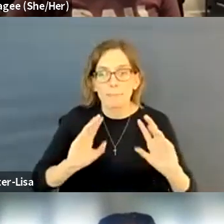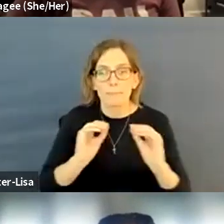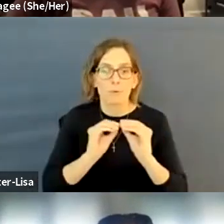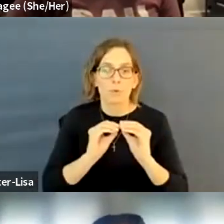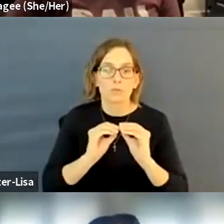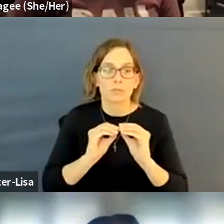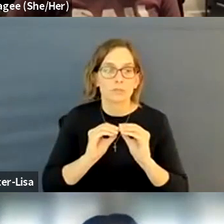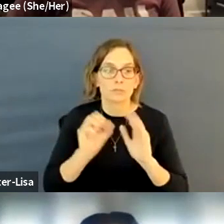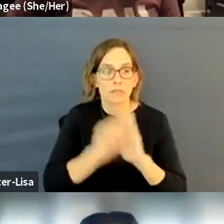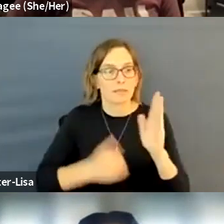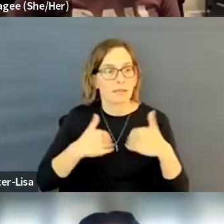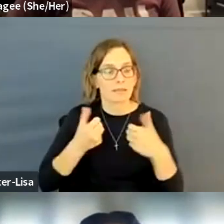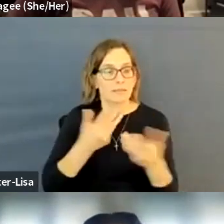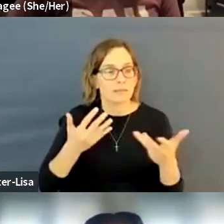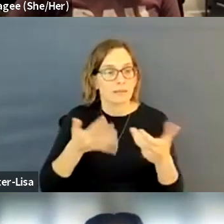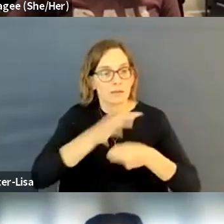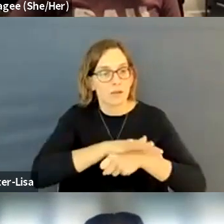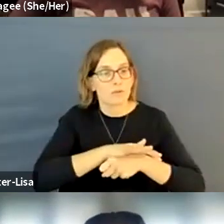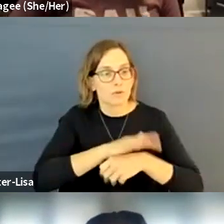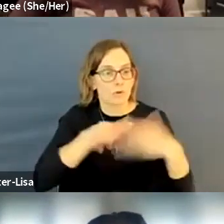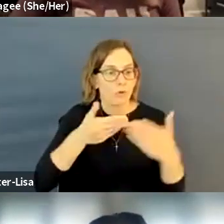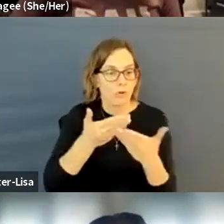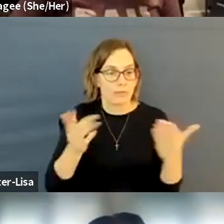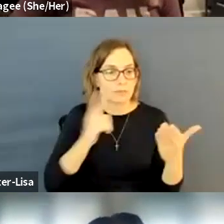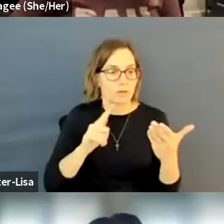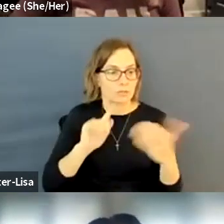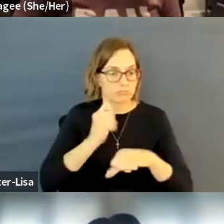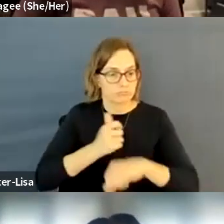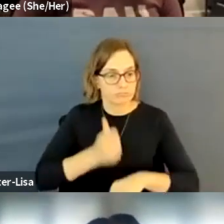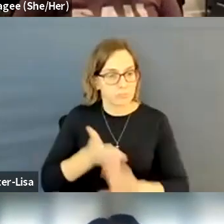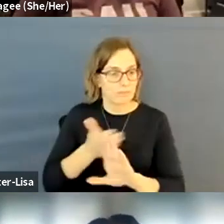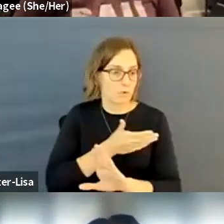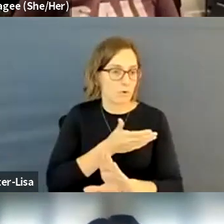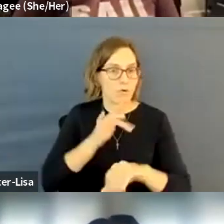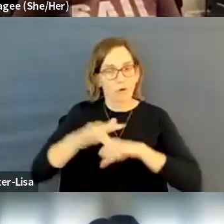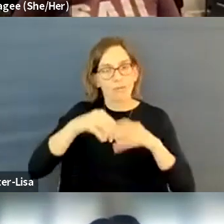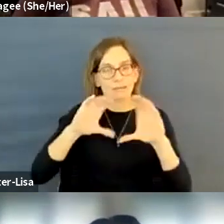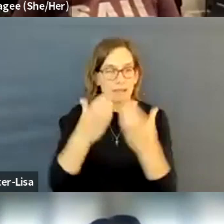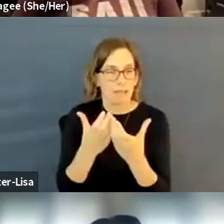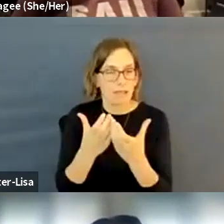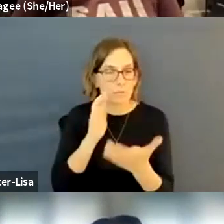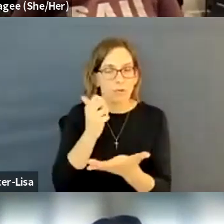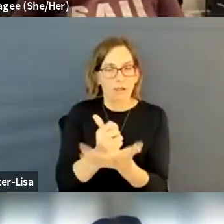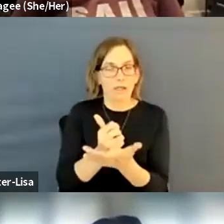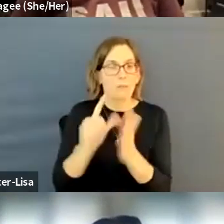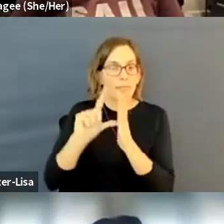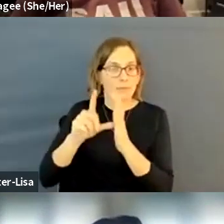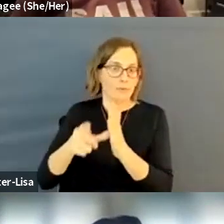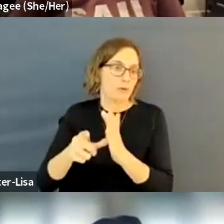has everything covered and all these things are laid out beforehand or early in the class, it helps later on, makes everything much easier.